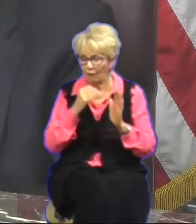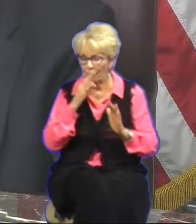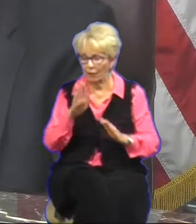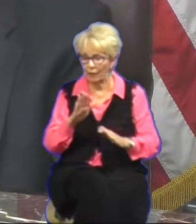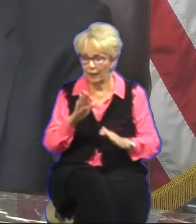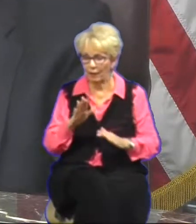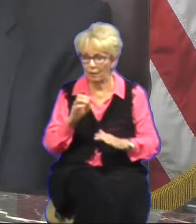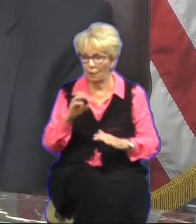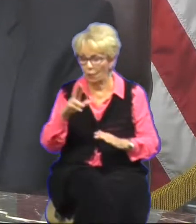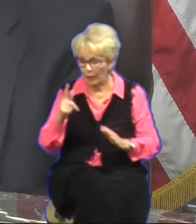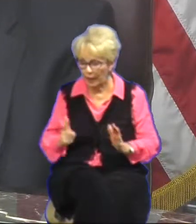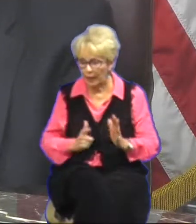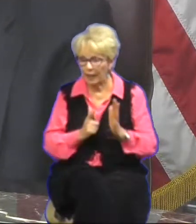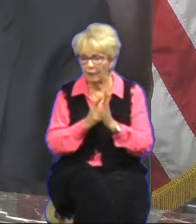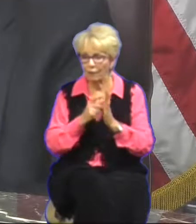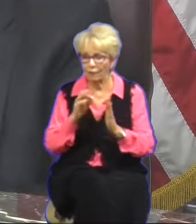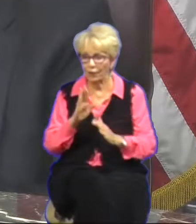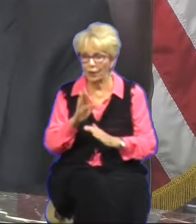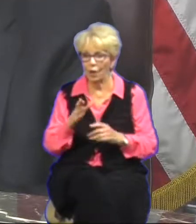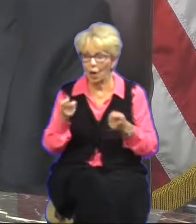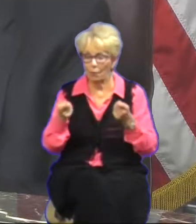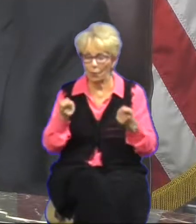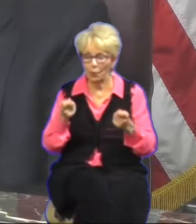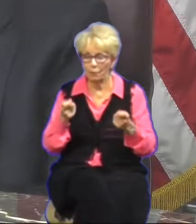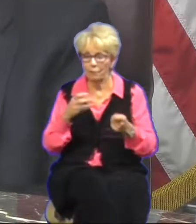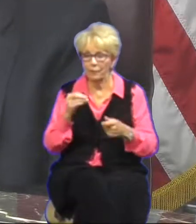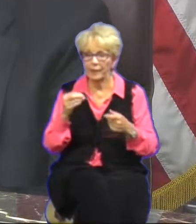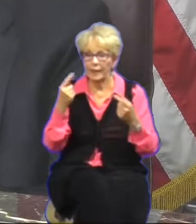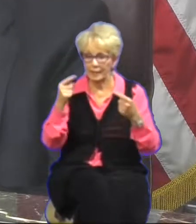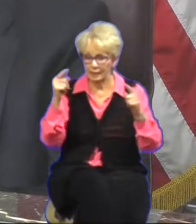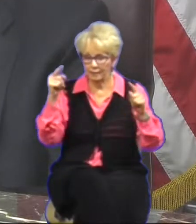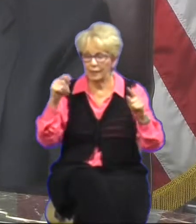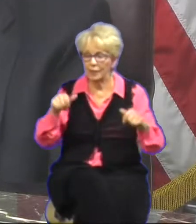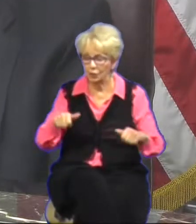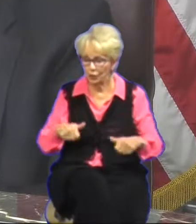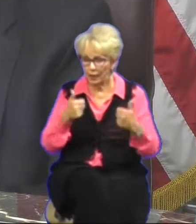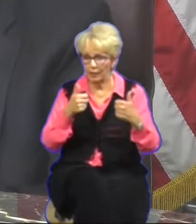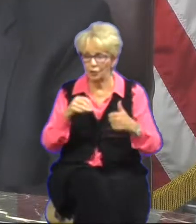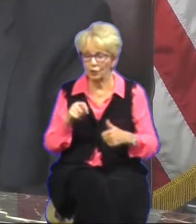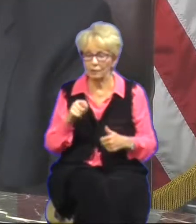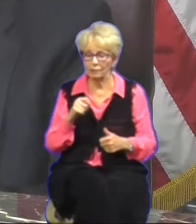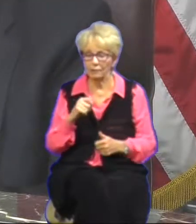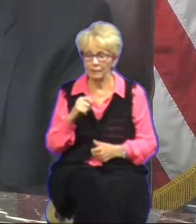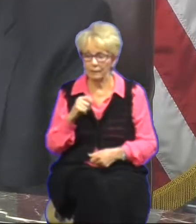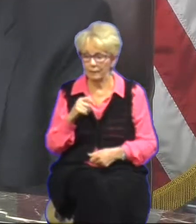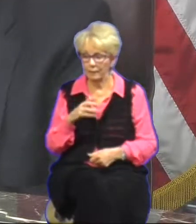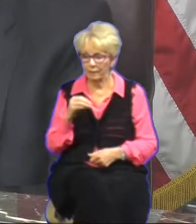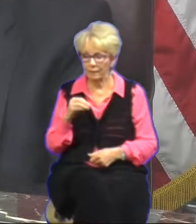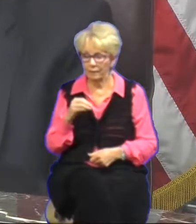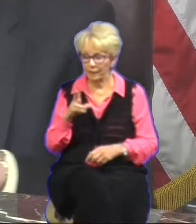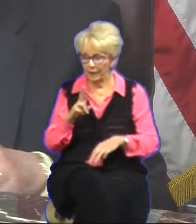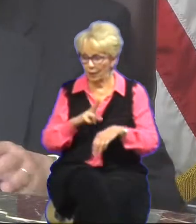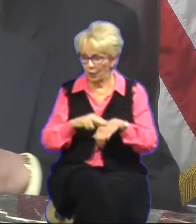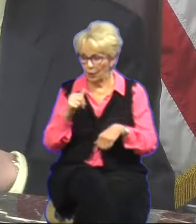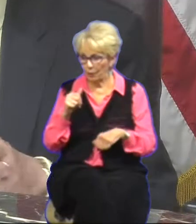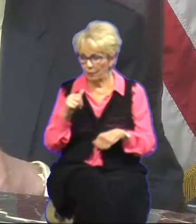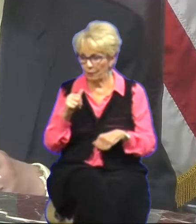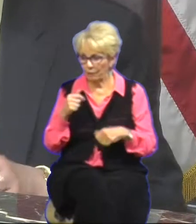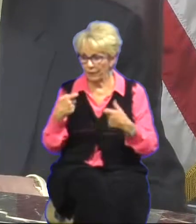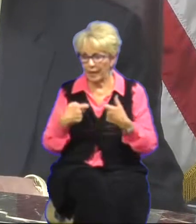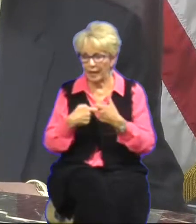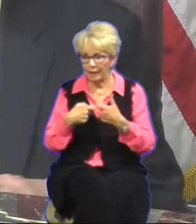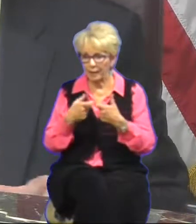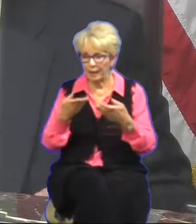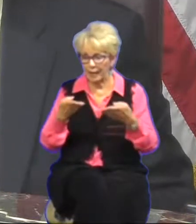the illegality of their operation and have successfully challenged it. And of course,